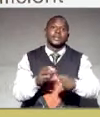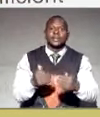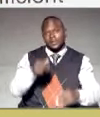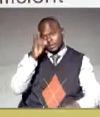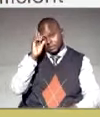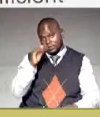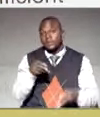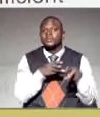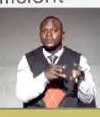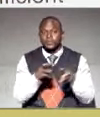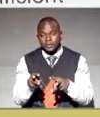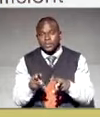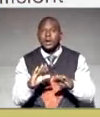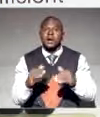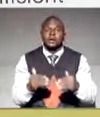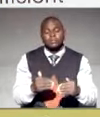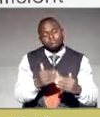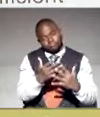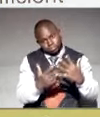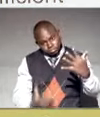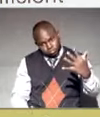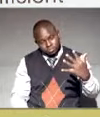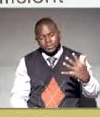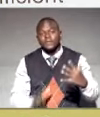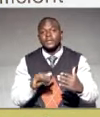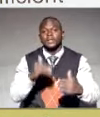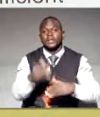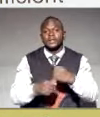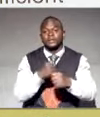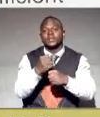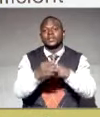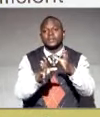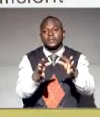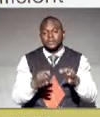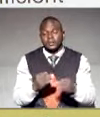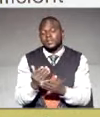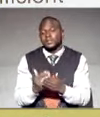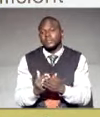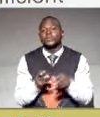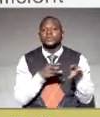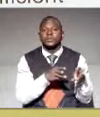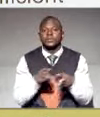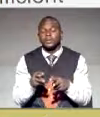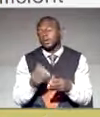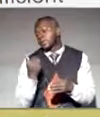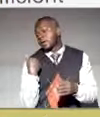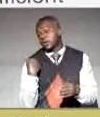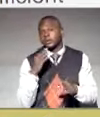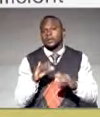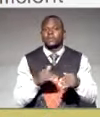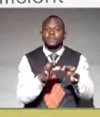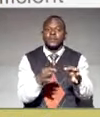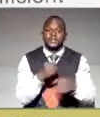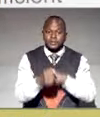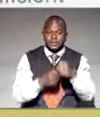we had strategies that we have laid out for the next financial year, and those were some of the strategies that were left in the previous financial